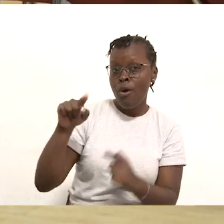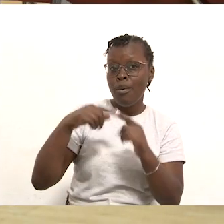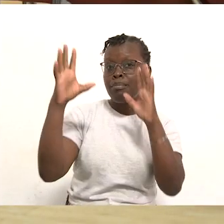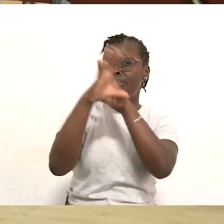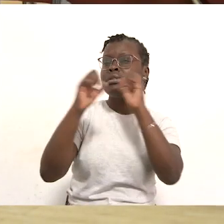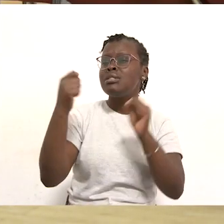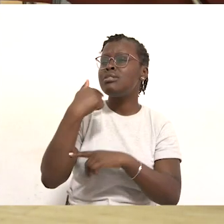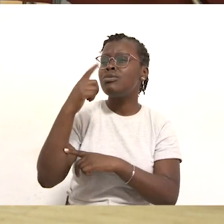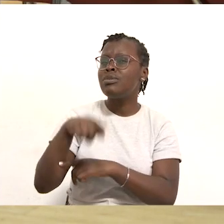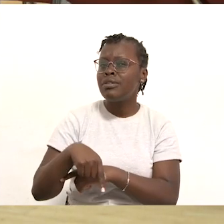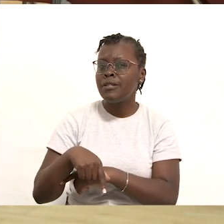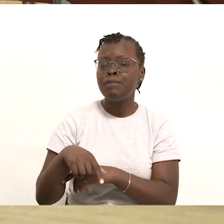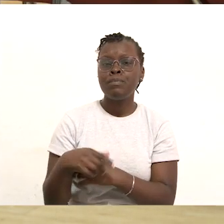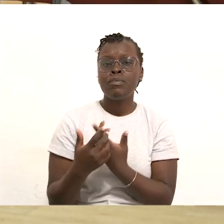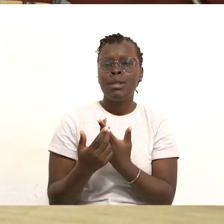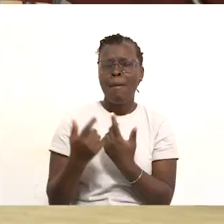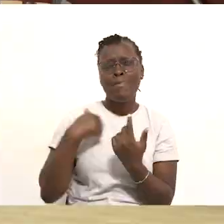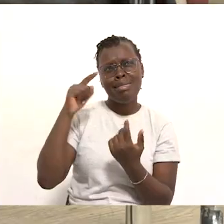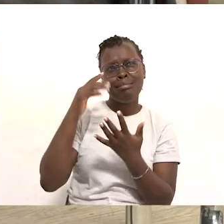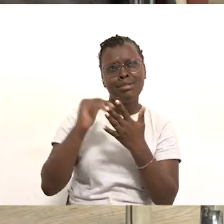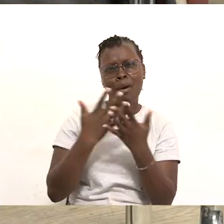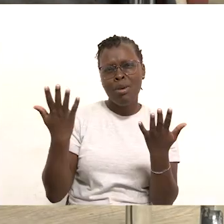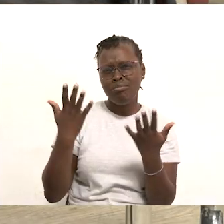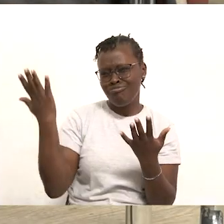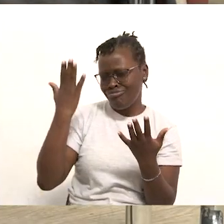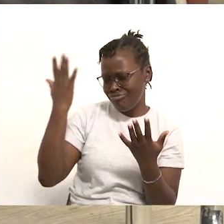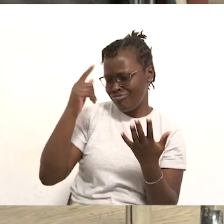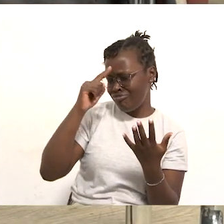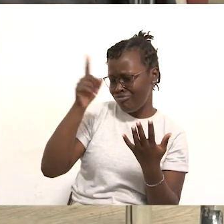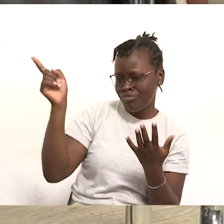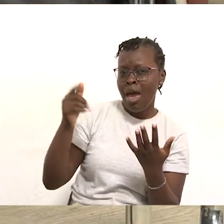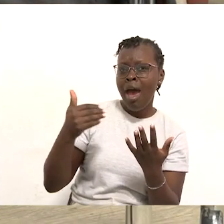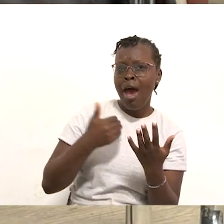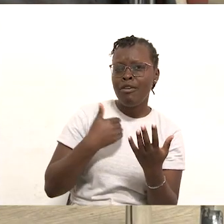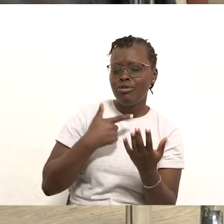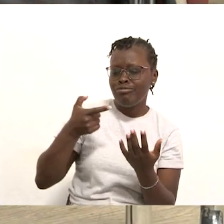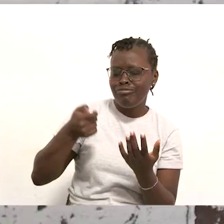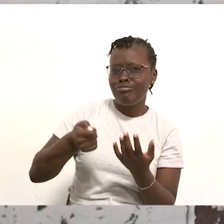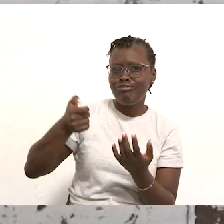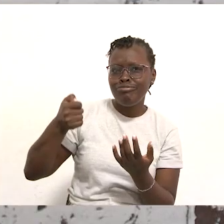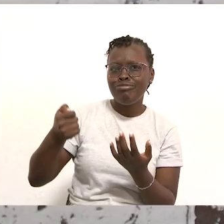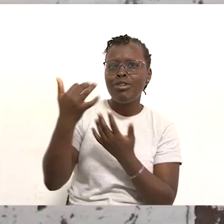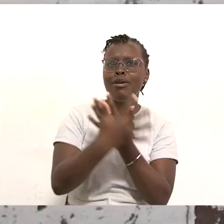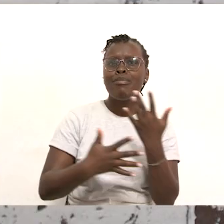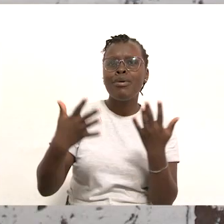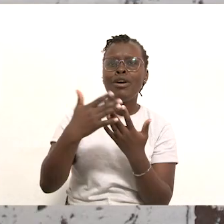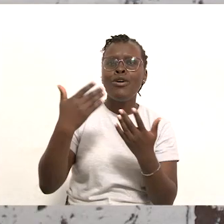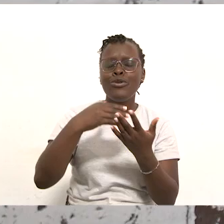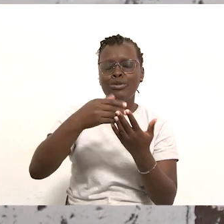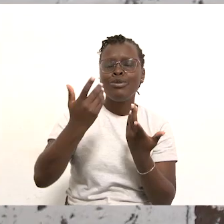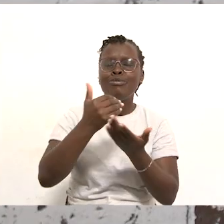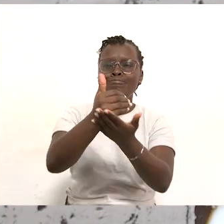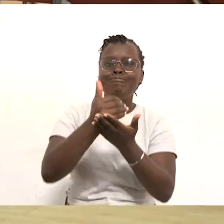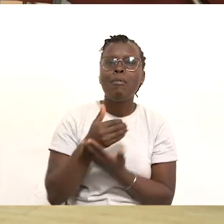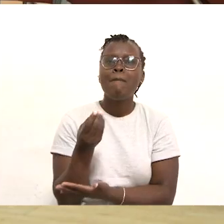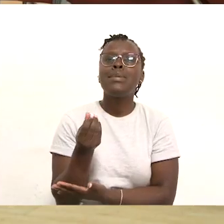president said, I think it was somewhere called Captain Gay, that unabonyeza computer, unatoa dollar. But